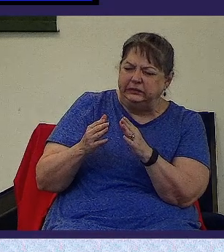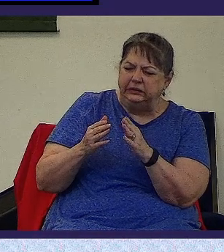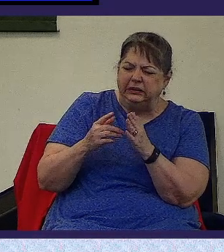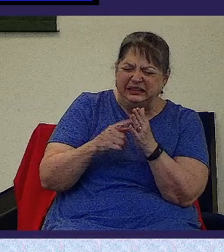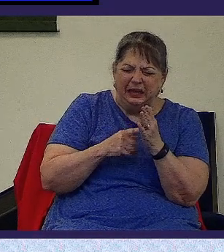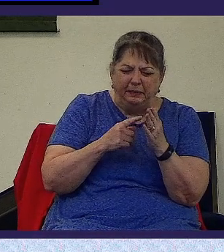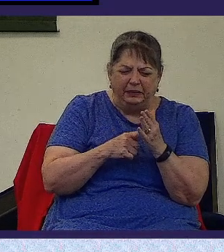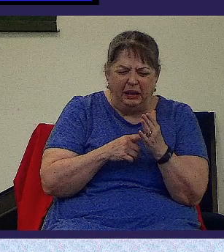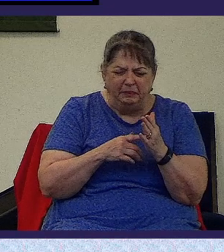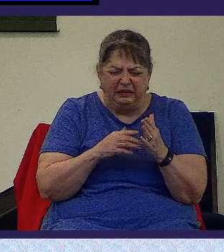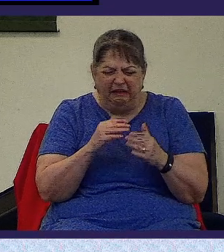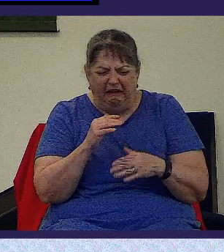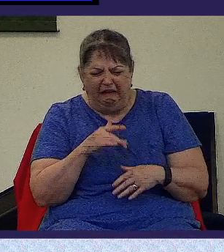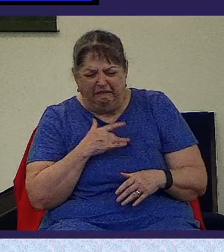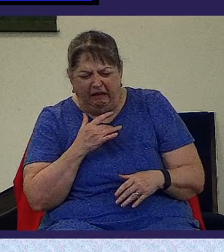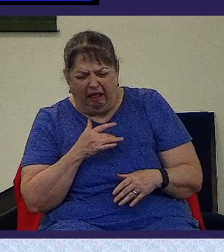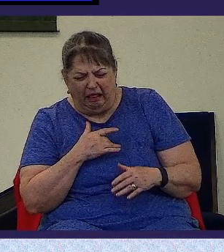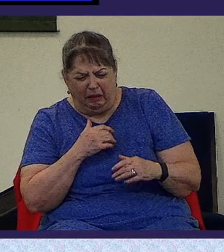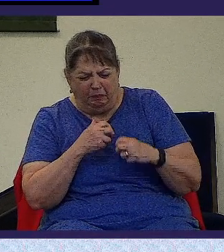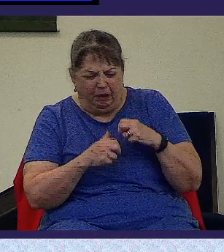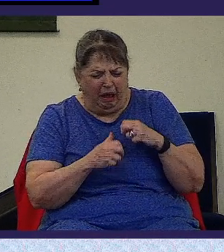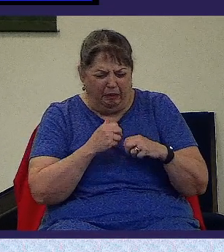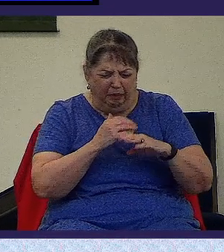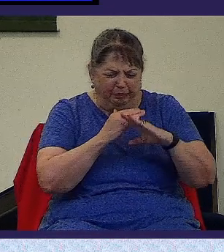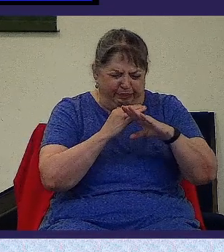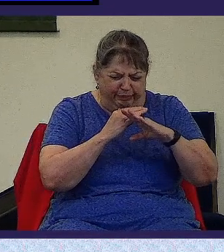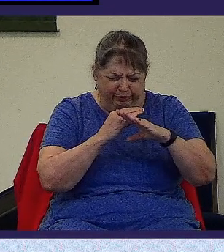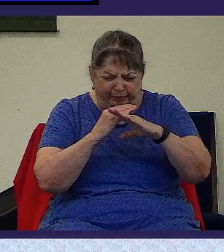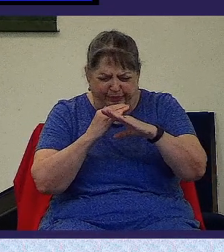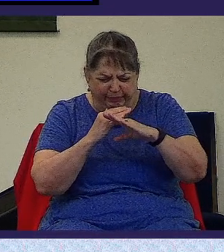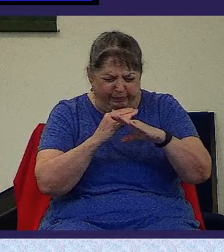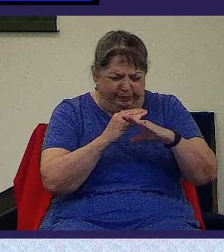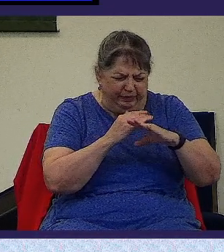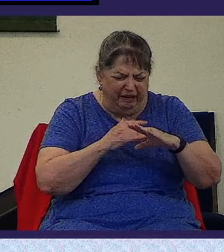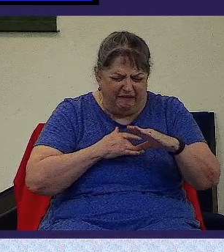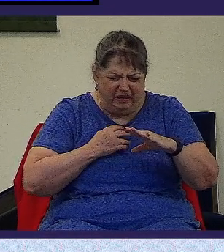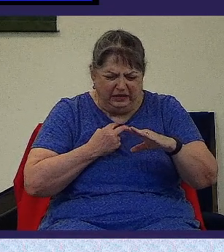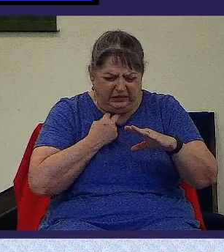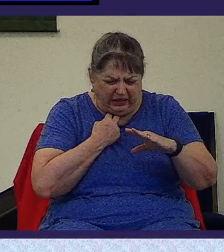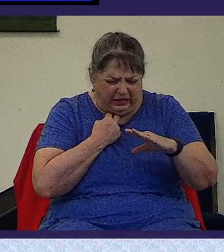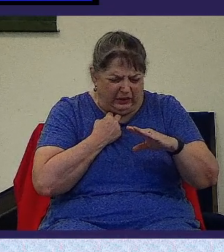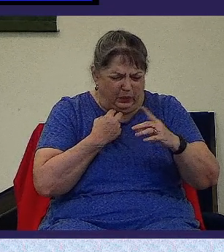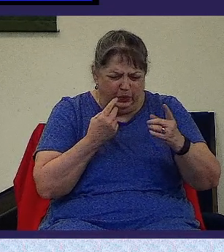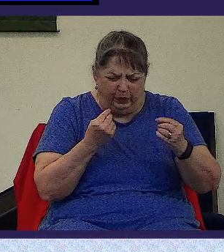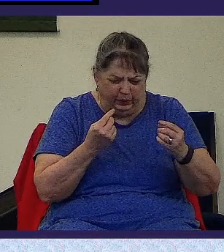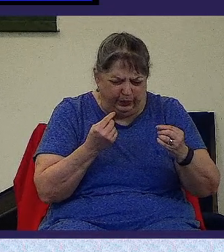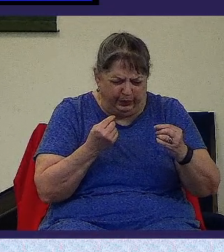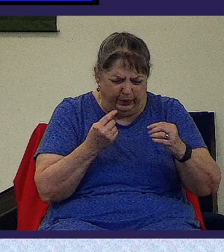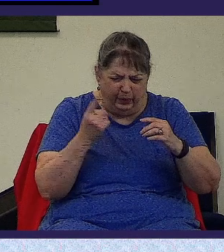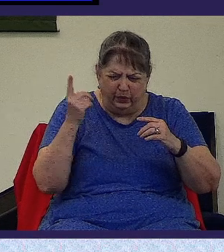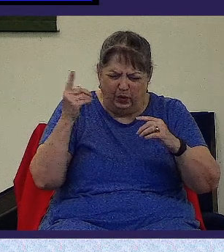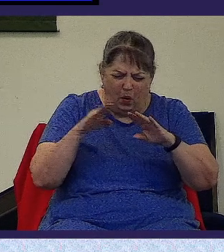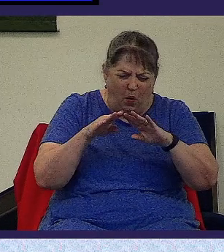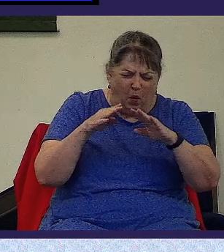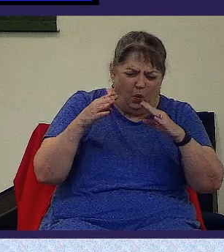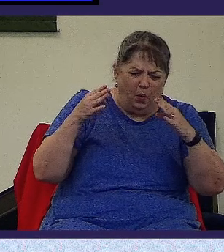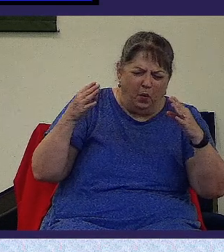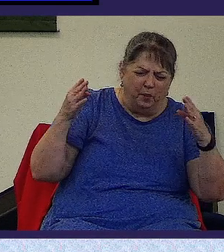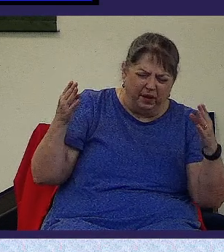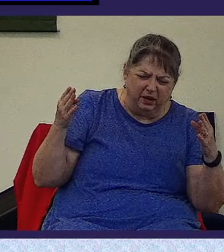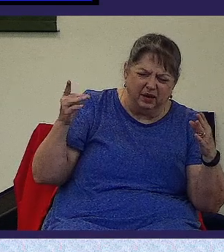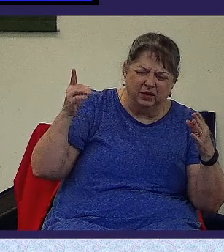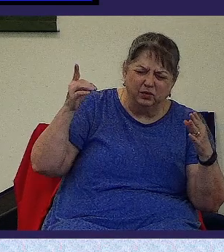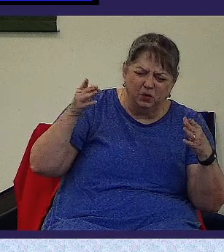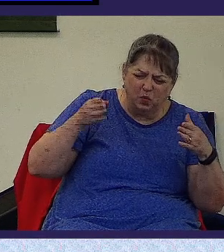only you can there are obstacles that you can delete father there are challenges that you can make easier for us as we entrust